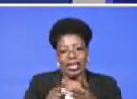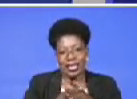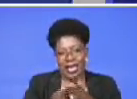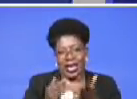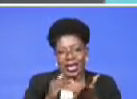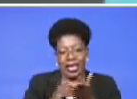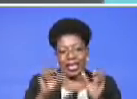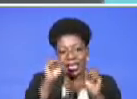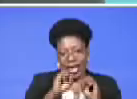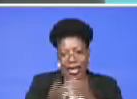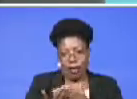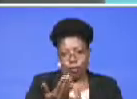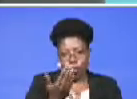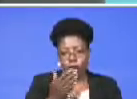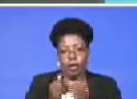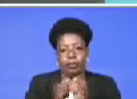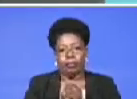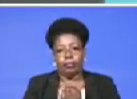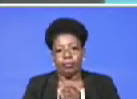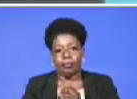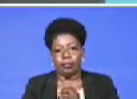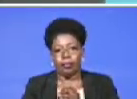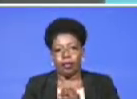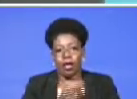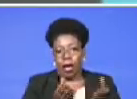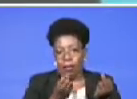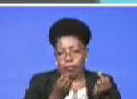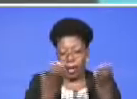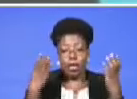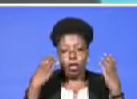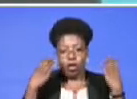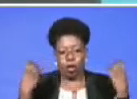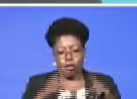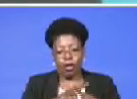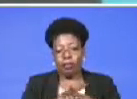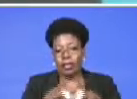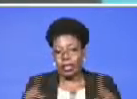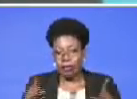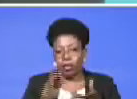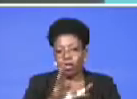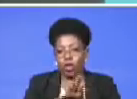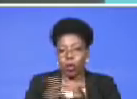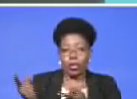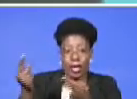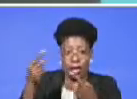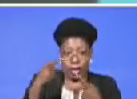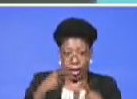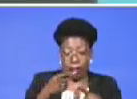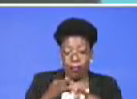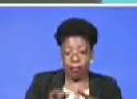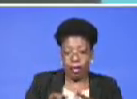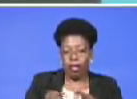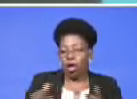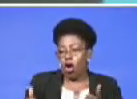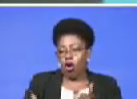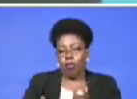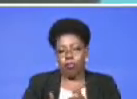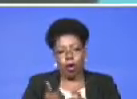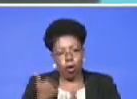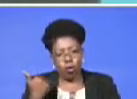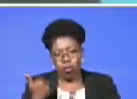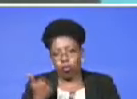morning. Having a number of coaches from different schools come in, mostly